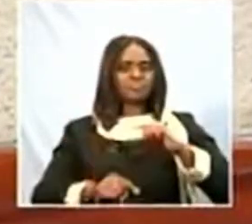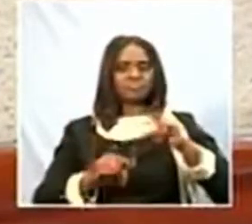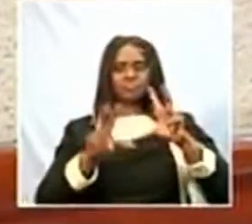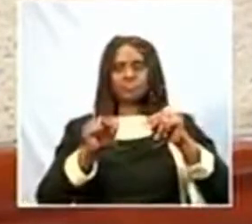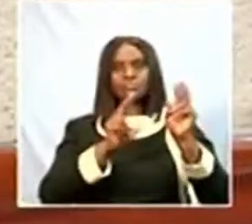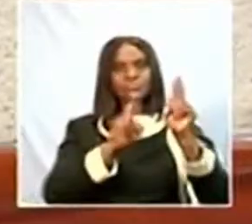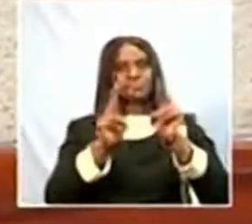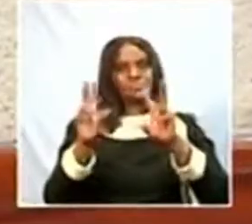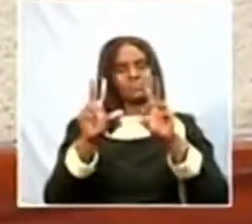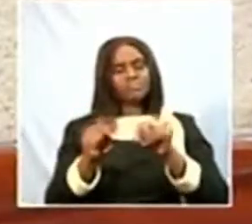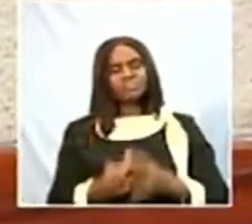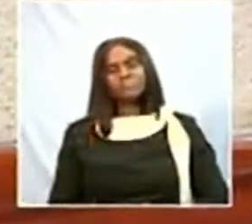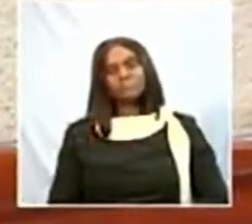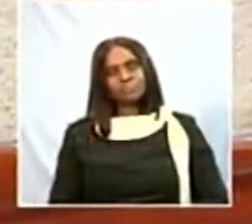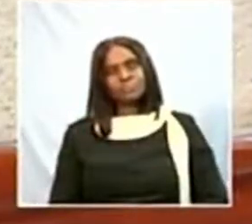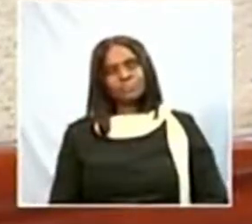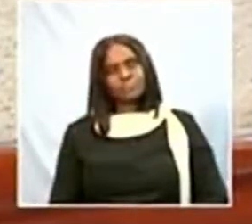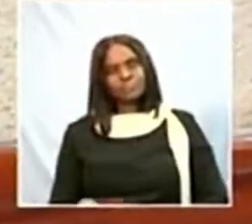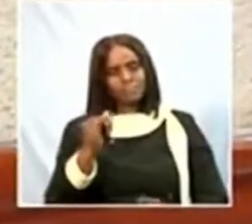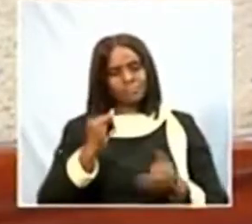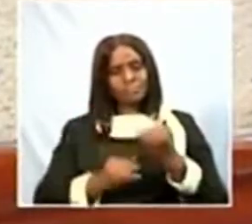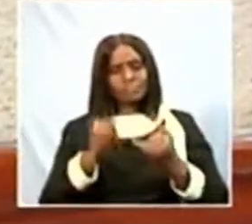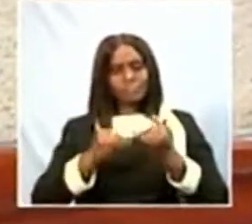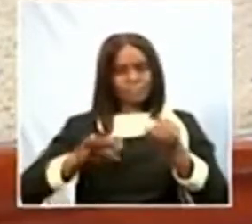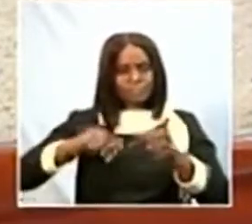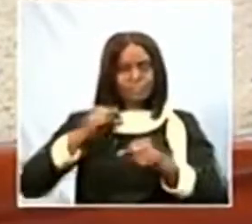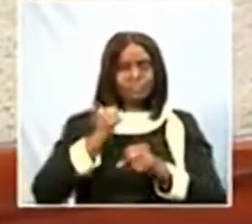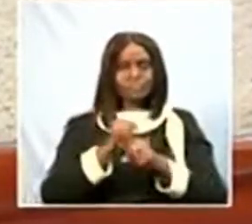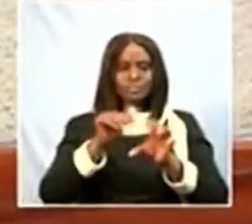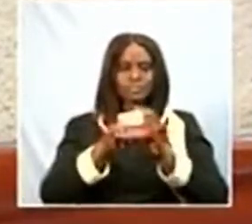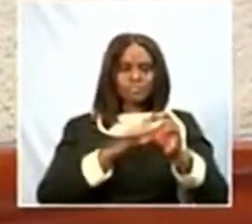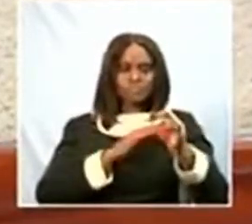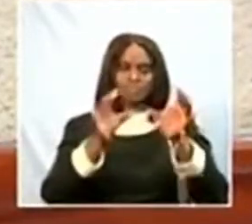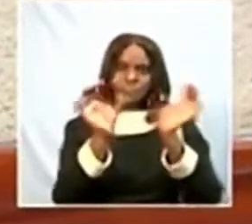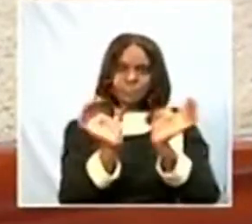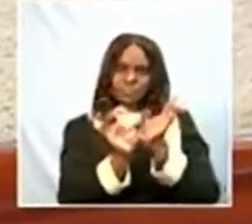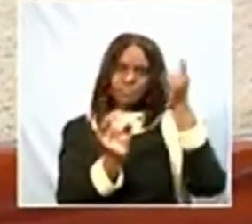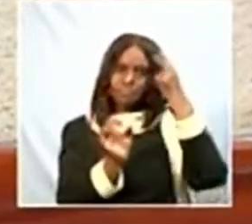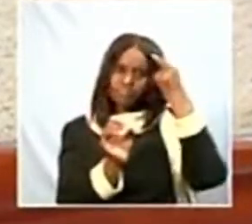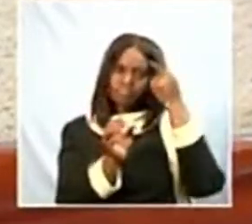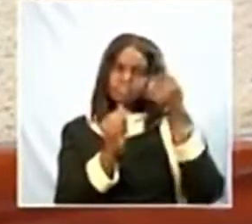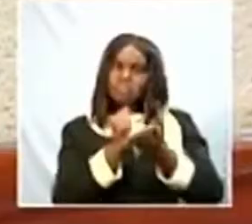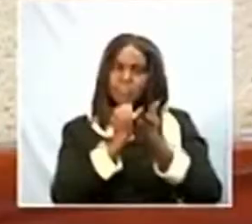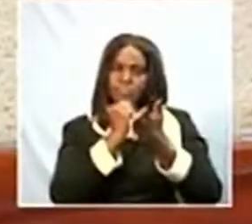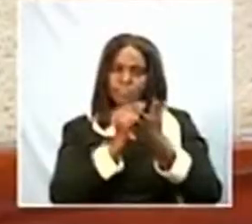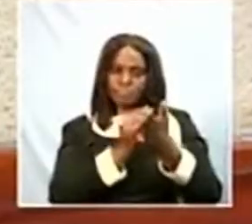is no. Just last year, in my constituency, the government helped us to plant